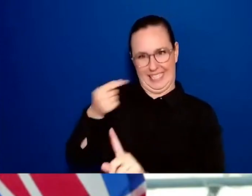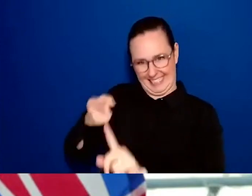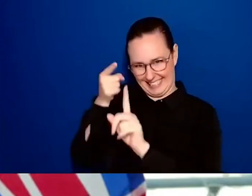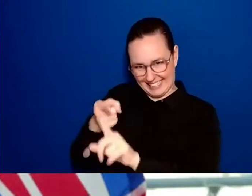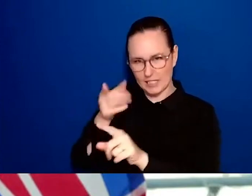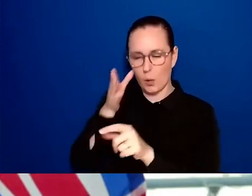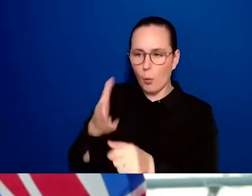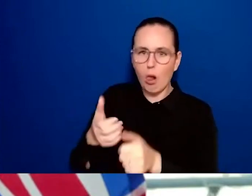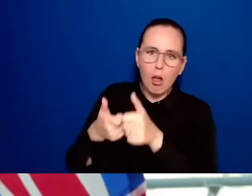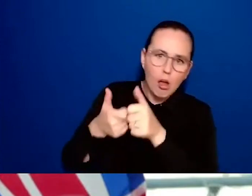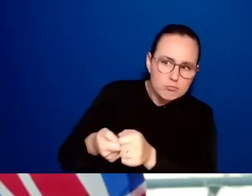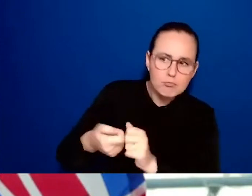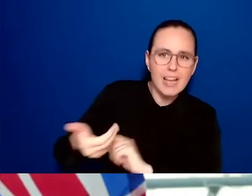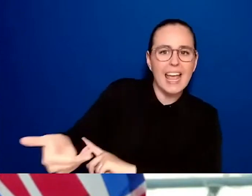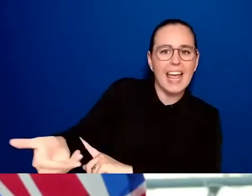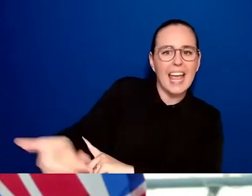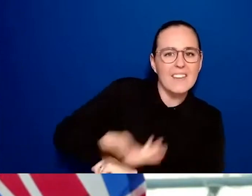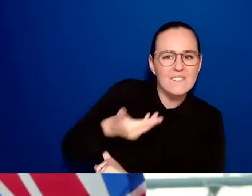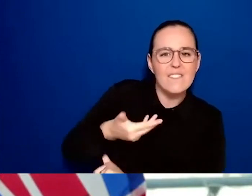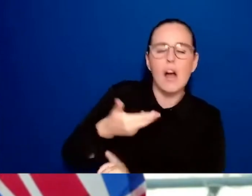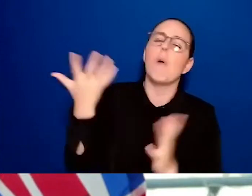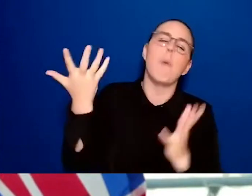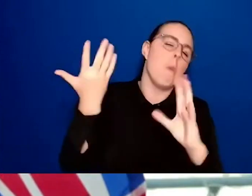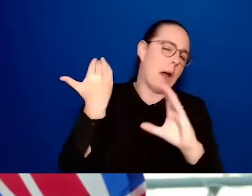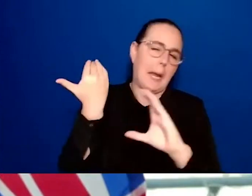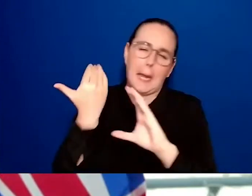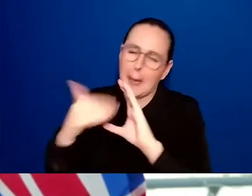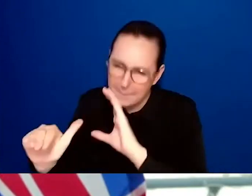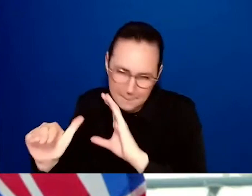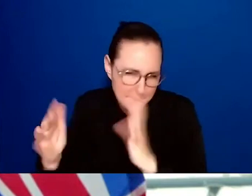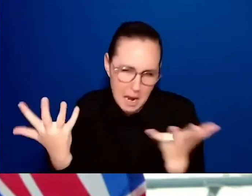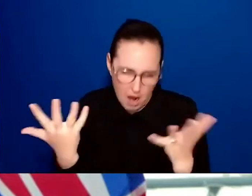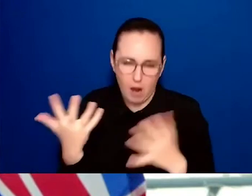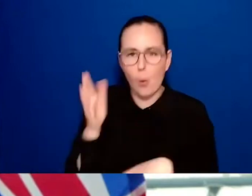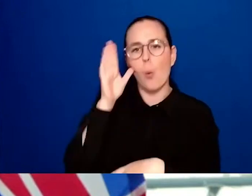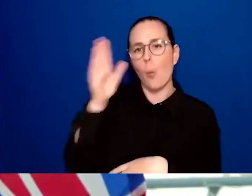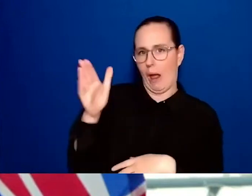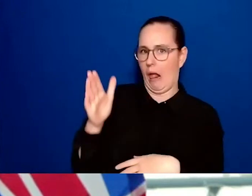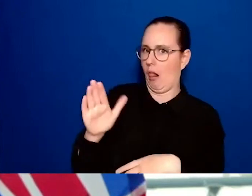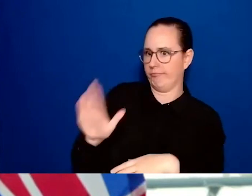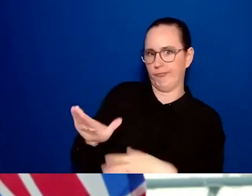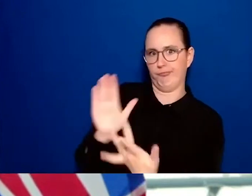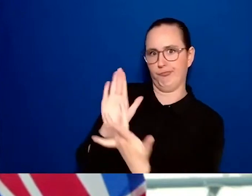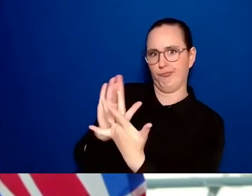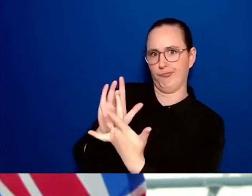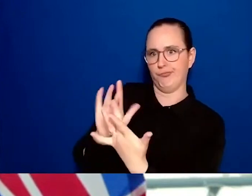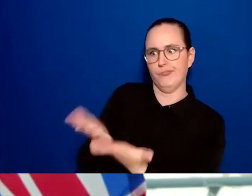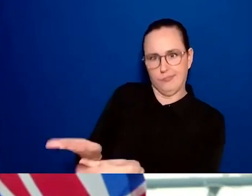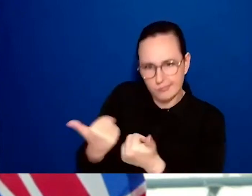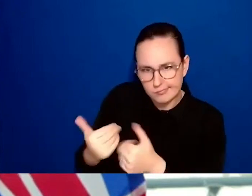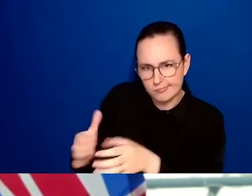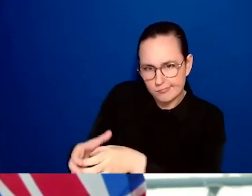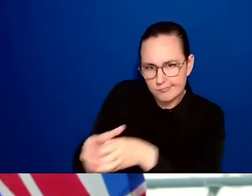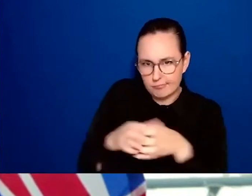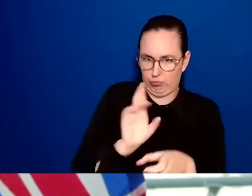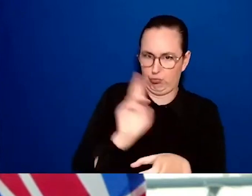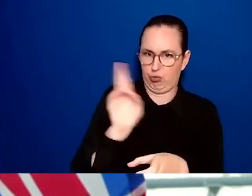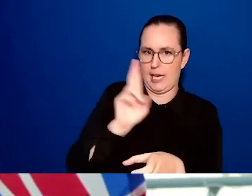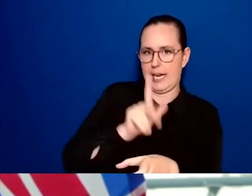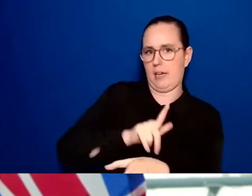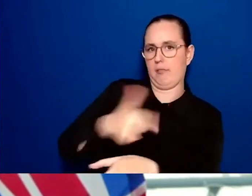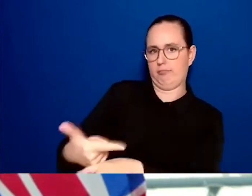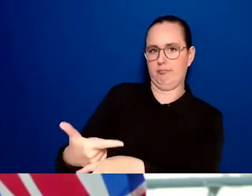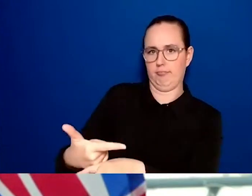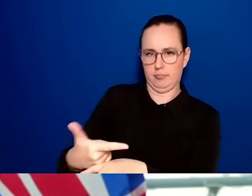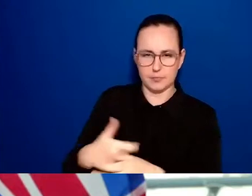IMSBC. We know who you are because you've received your CEV cards and you've received your vaccine doses. And you will